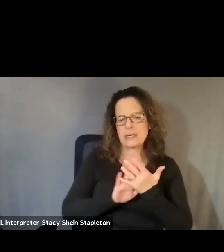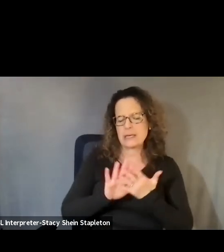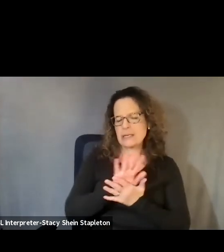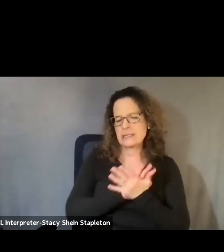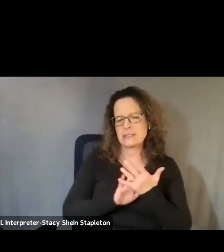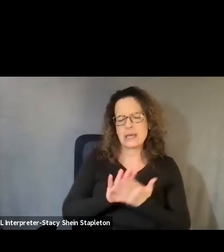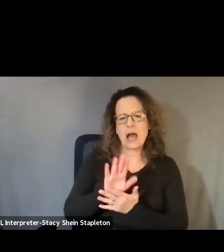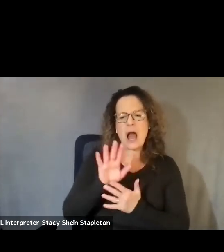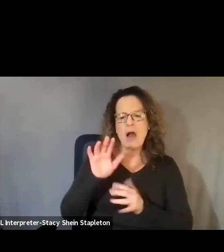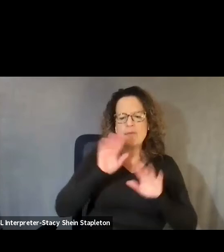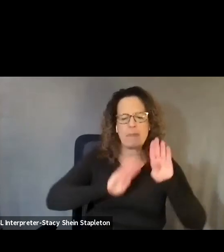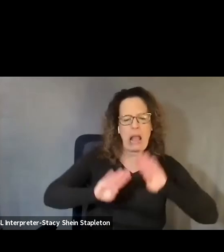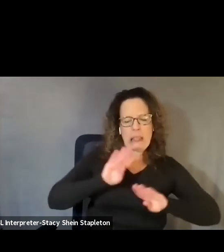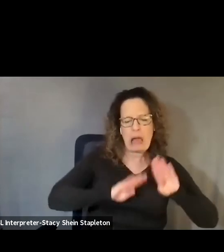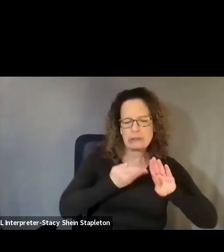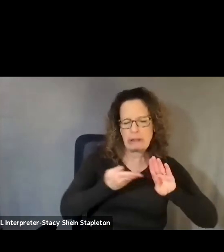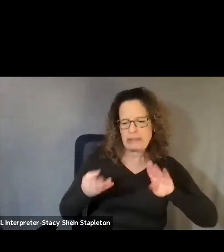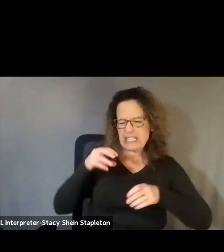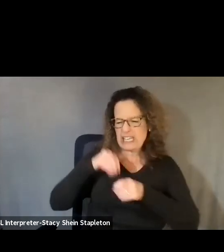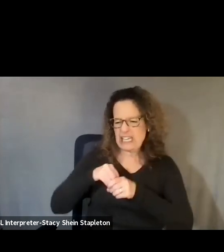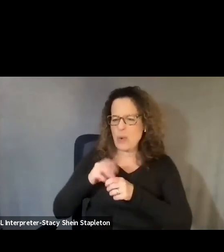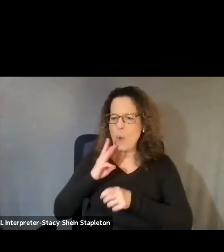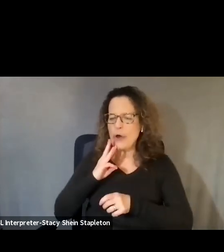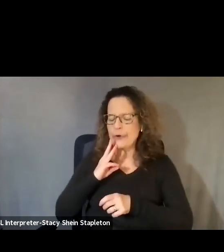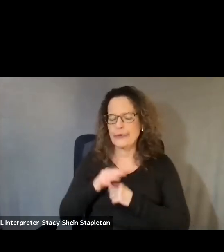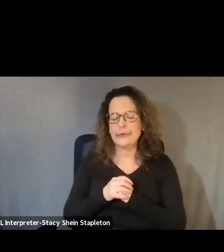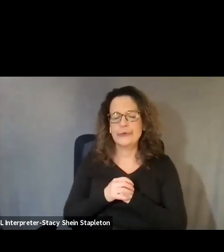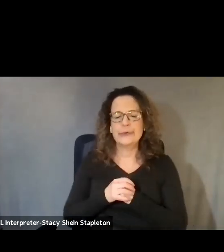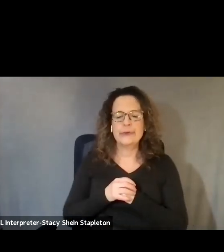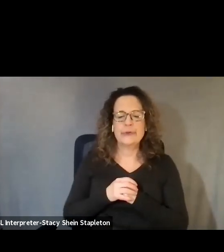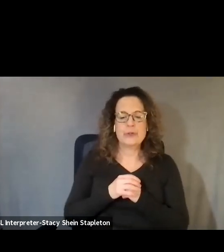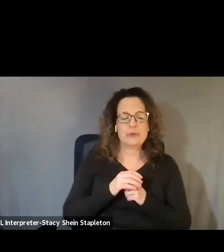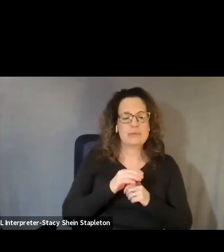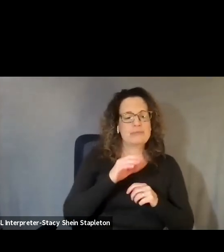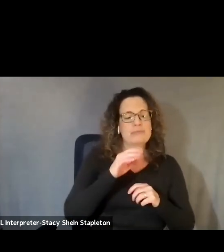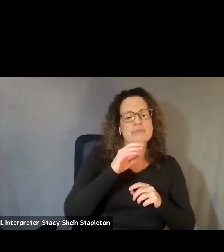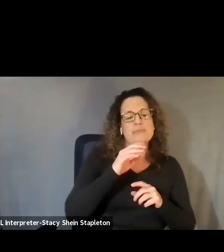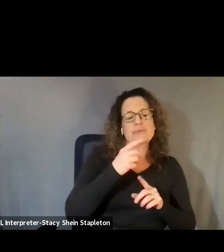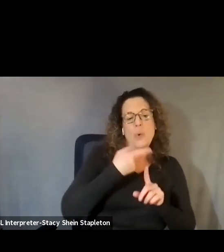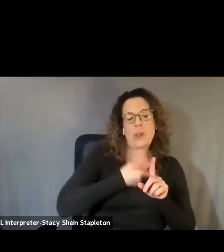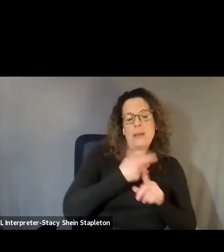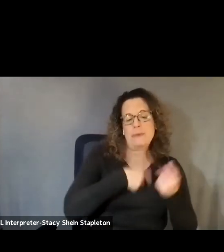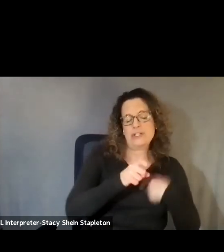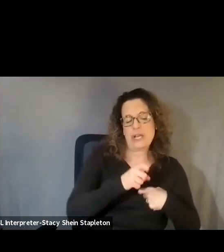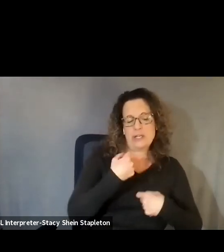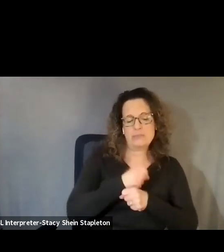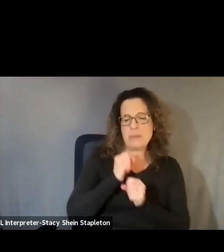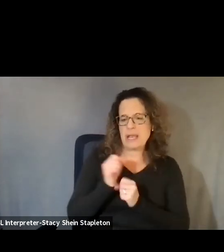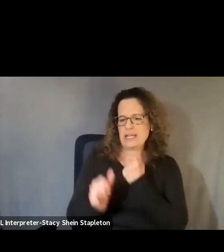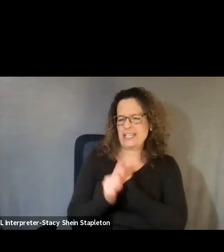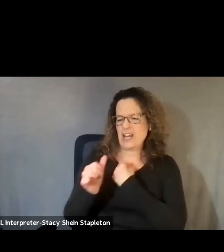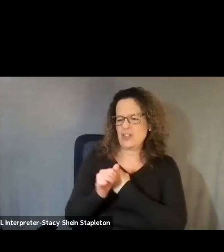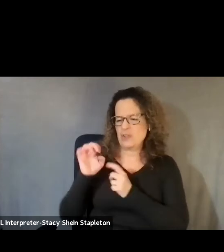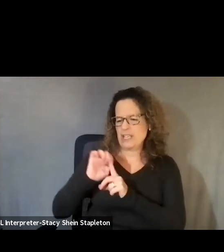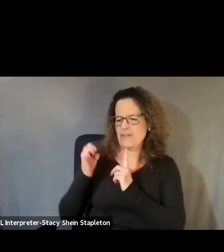of biological composition in the Great Lakes. In other words, climate change can create a more hospitable environment